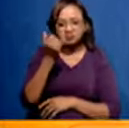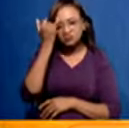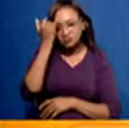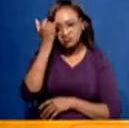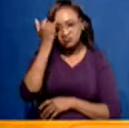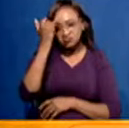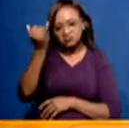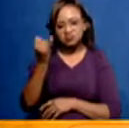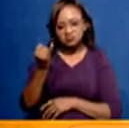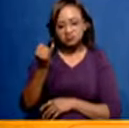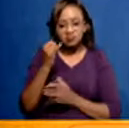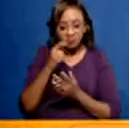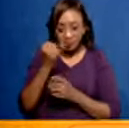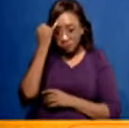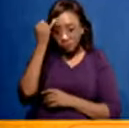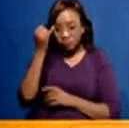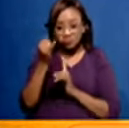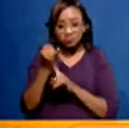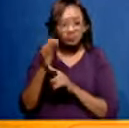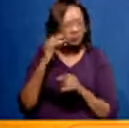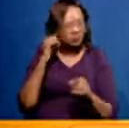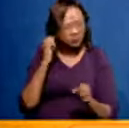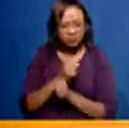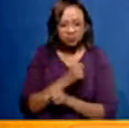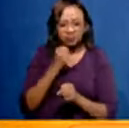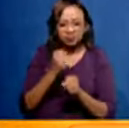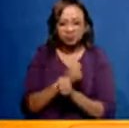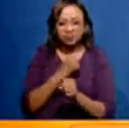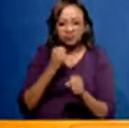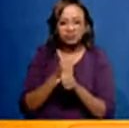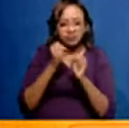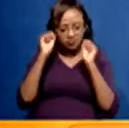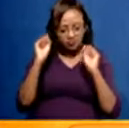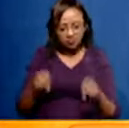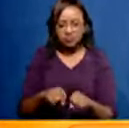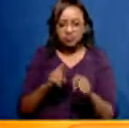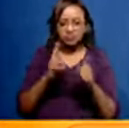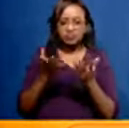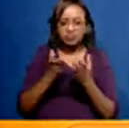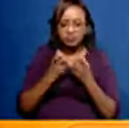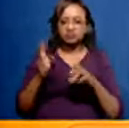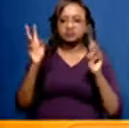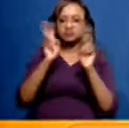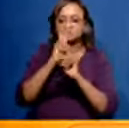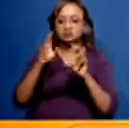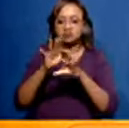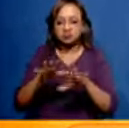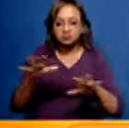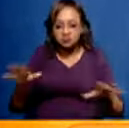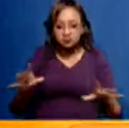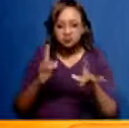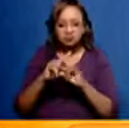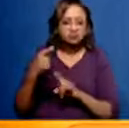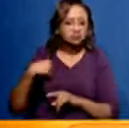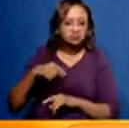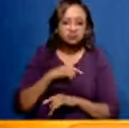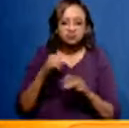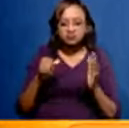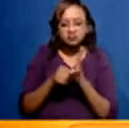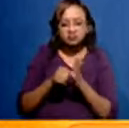I have great ideas, and they work. But I need to bring them to market. What we are lacking are business platforms where we can